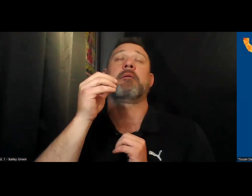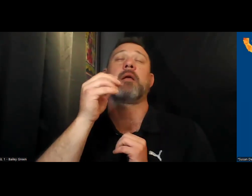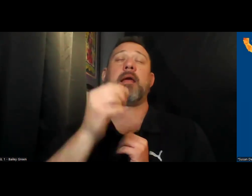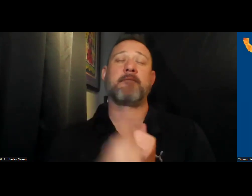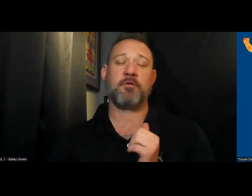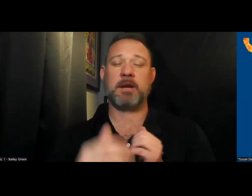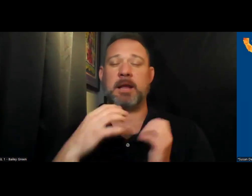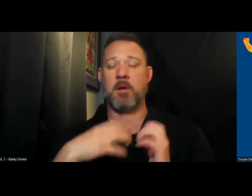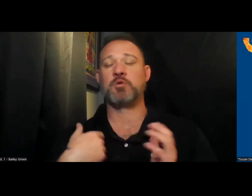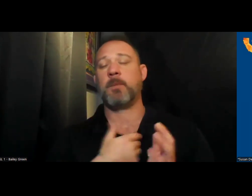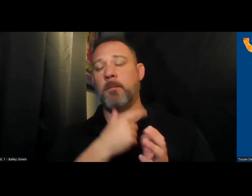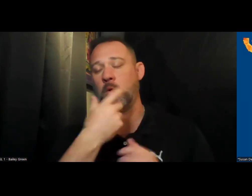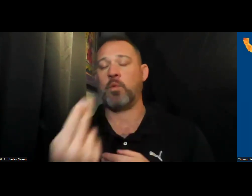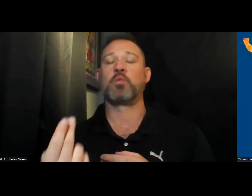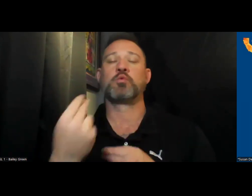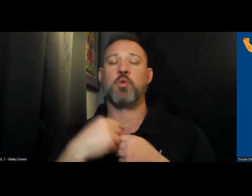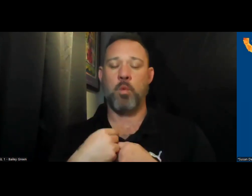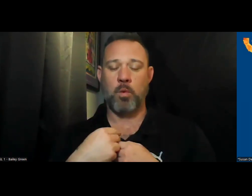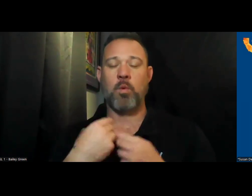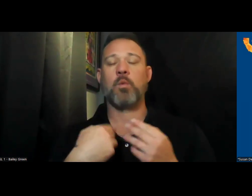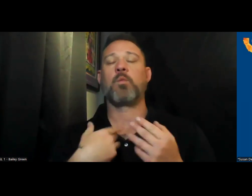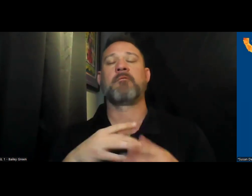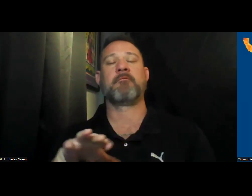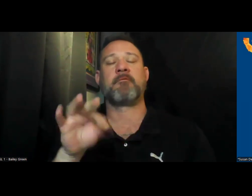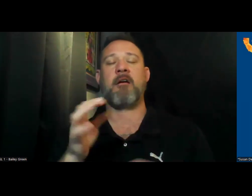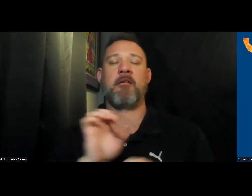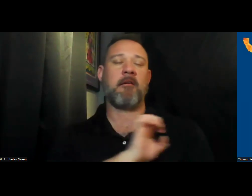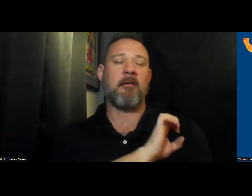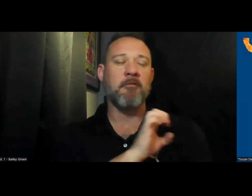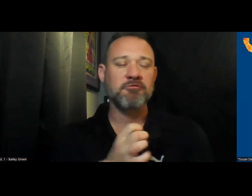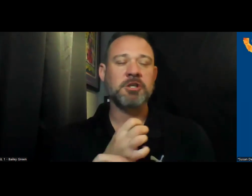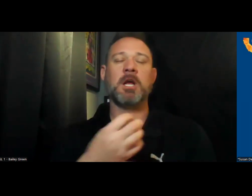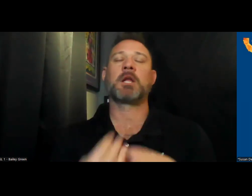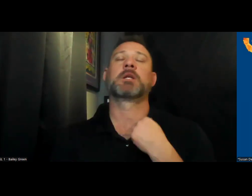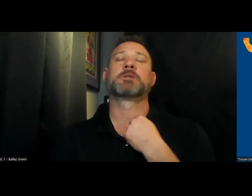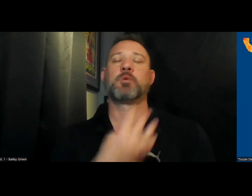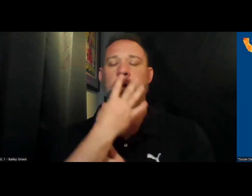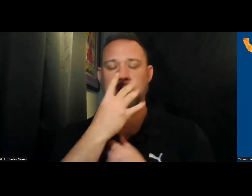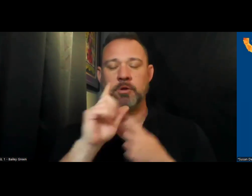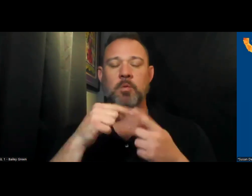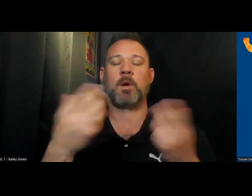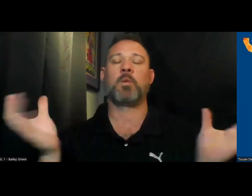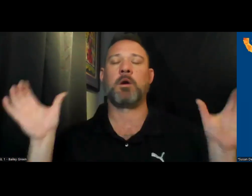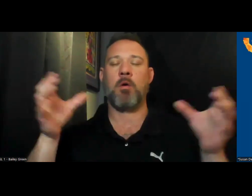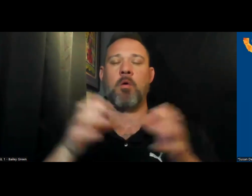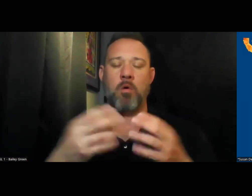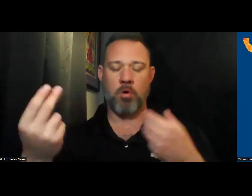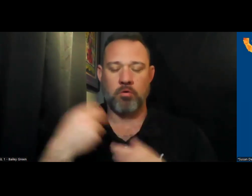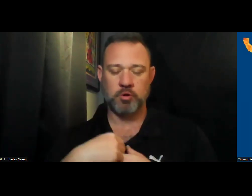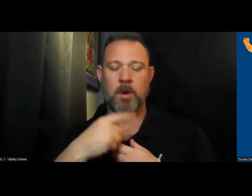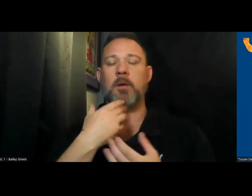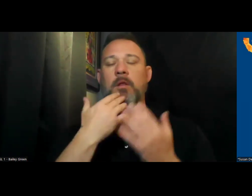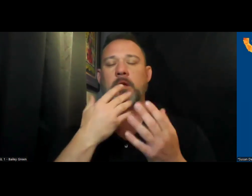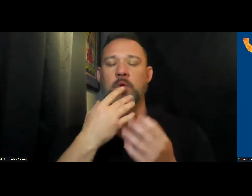today. We find energy and inspiration when this group comes together. And so I want to thank everyone who commits